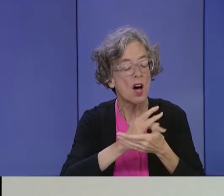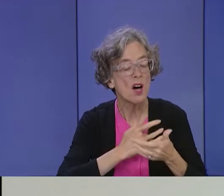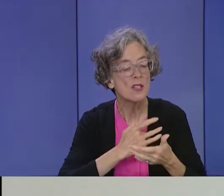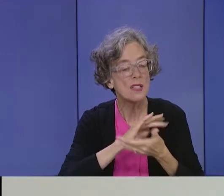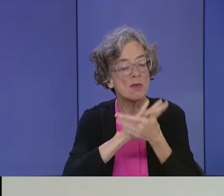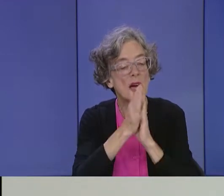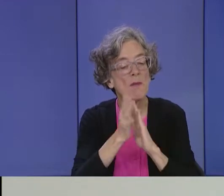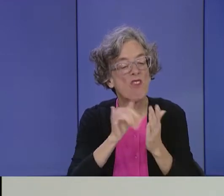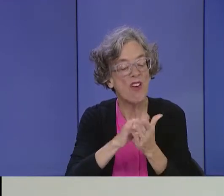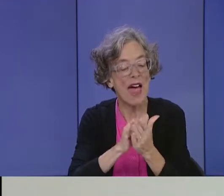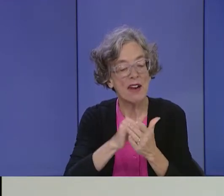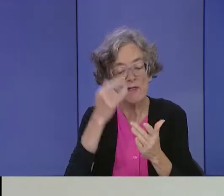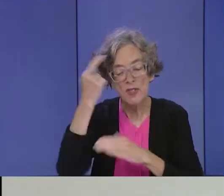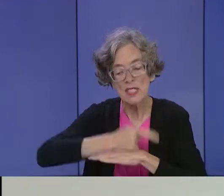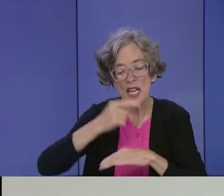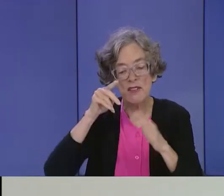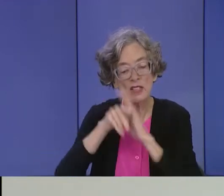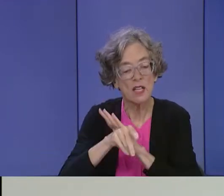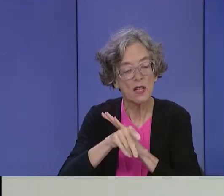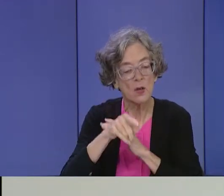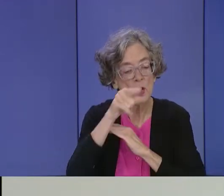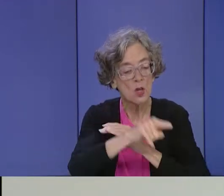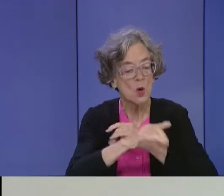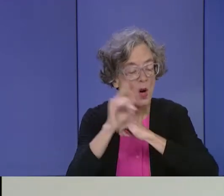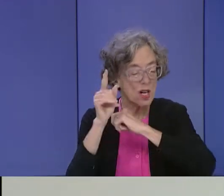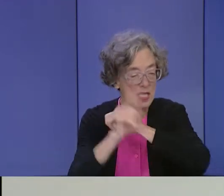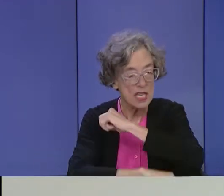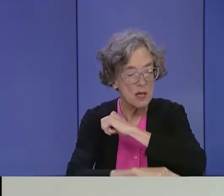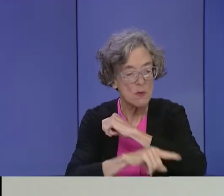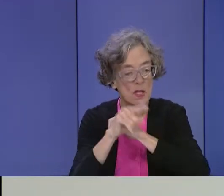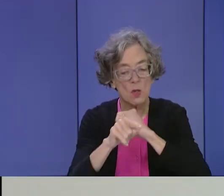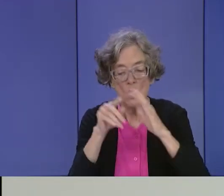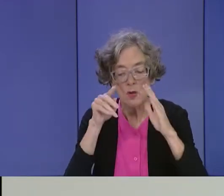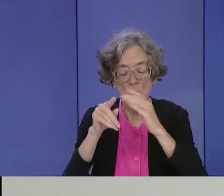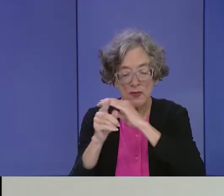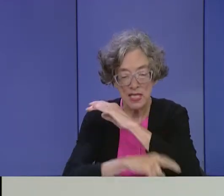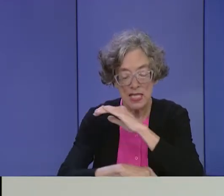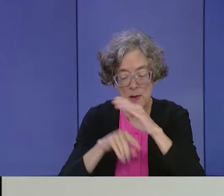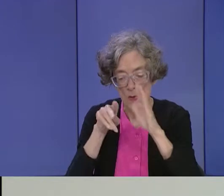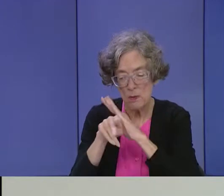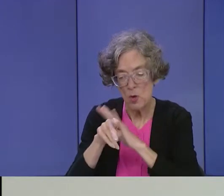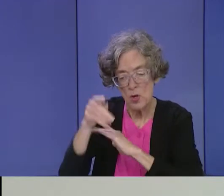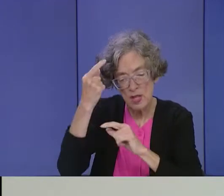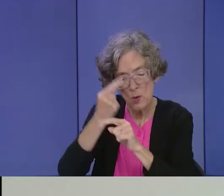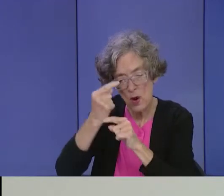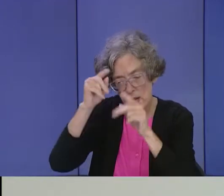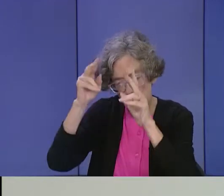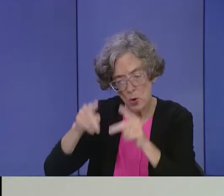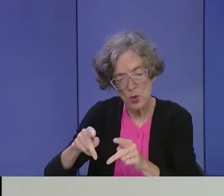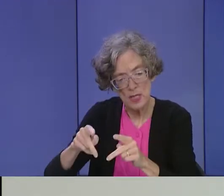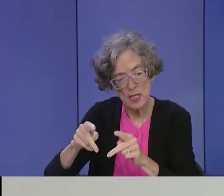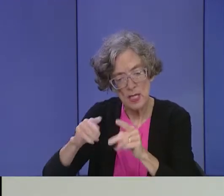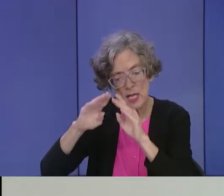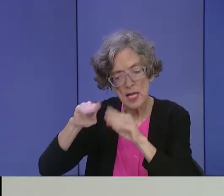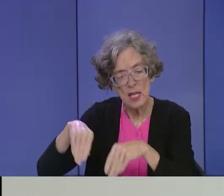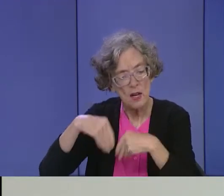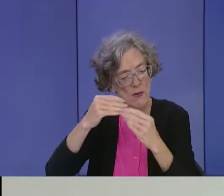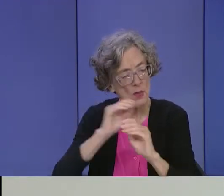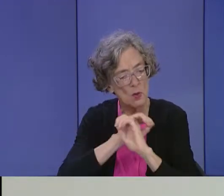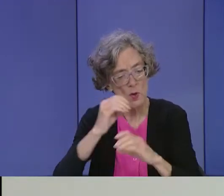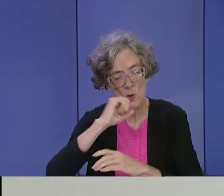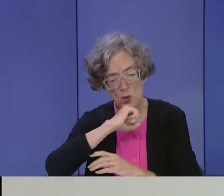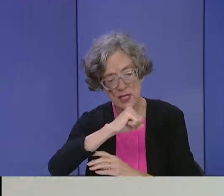slaughter. You have condemned, you have but murdered the righteous one. He offers you no